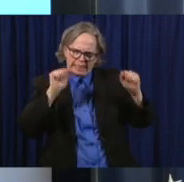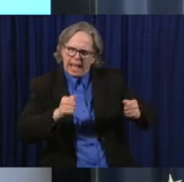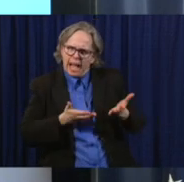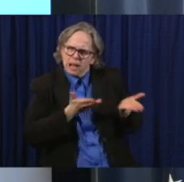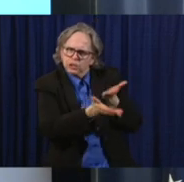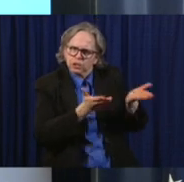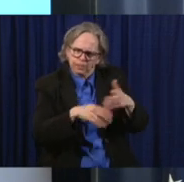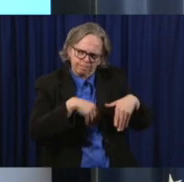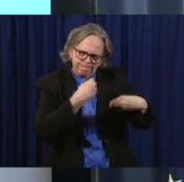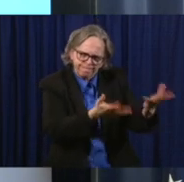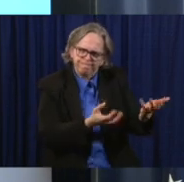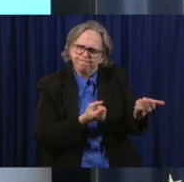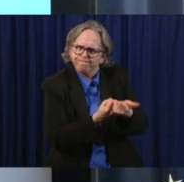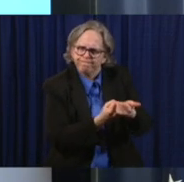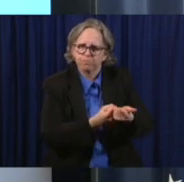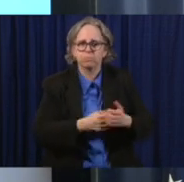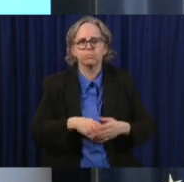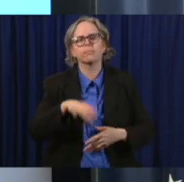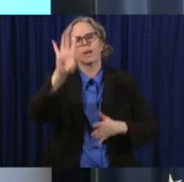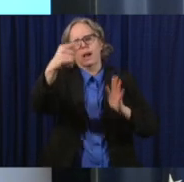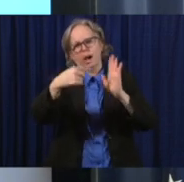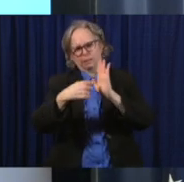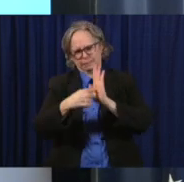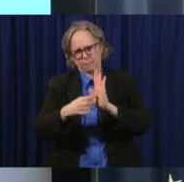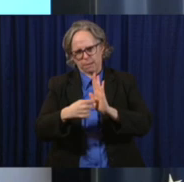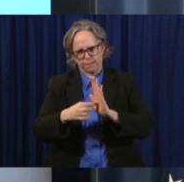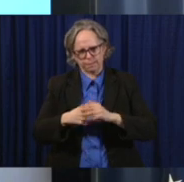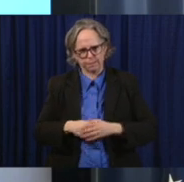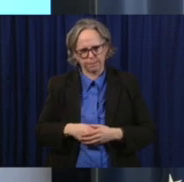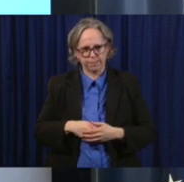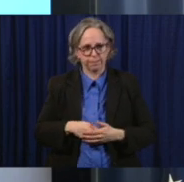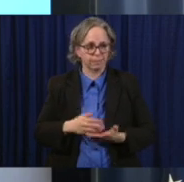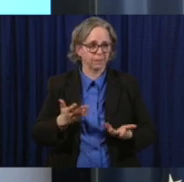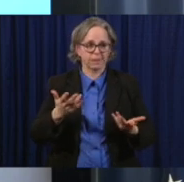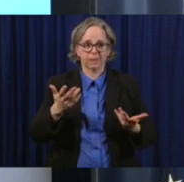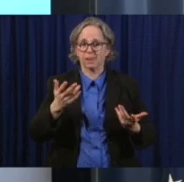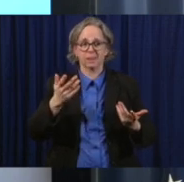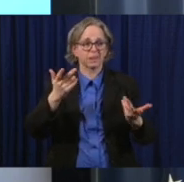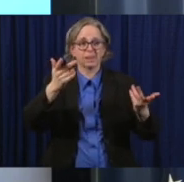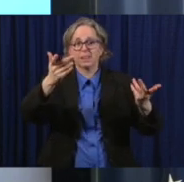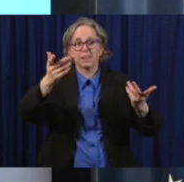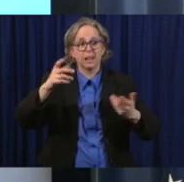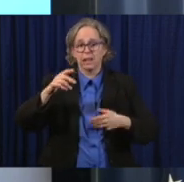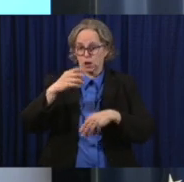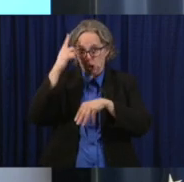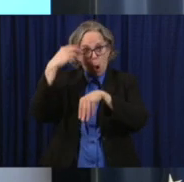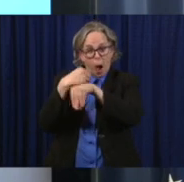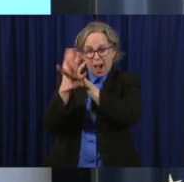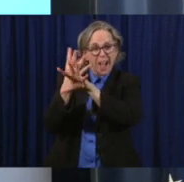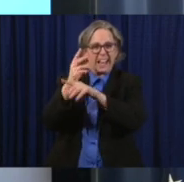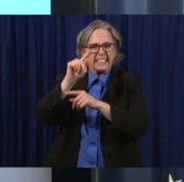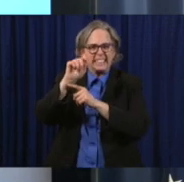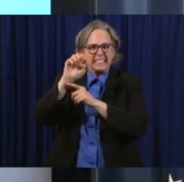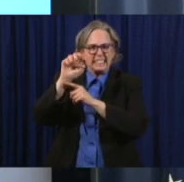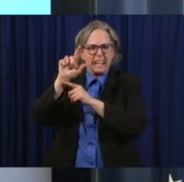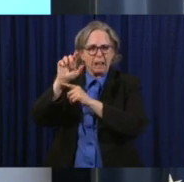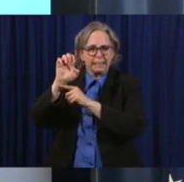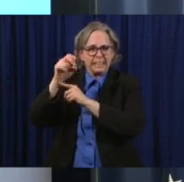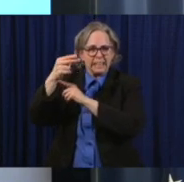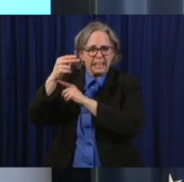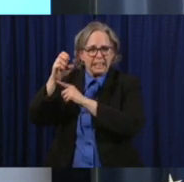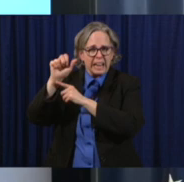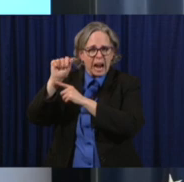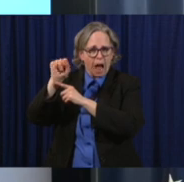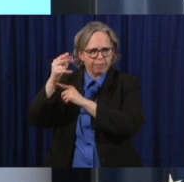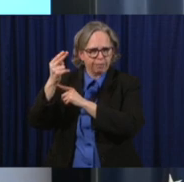that was things like improving telehealth, so that even in a nursing home, for example, a provider